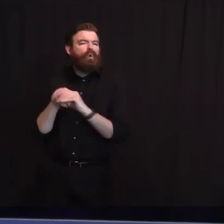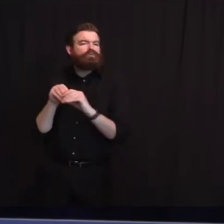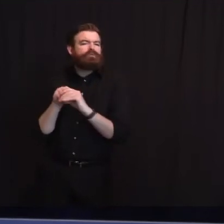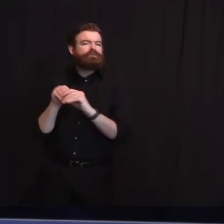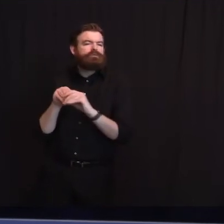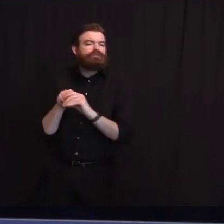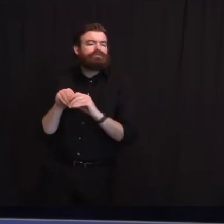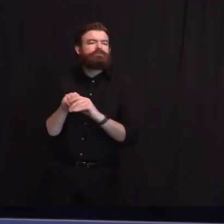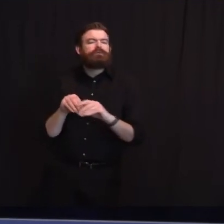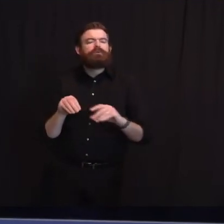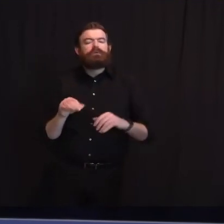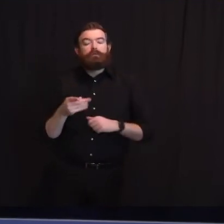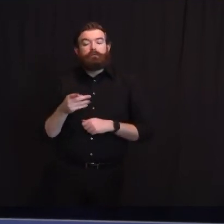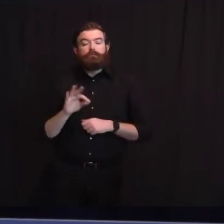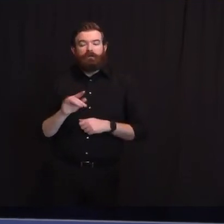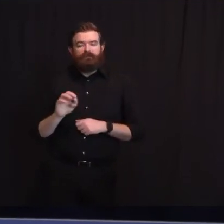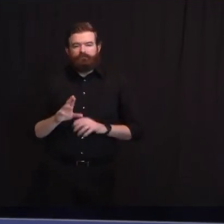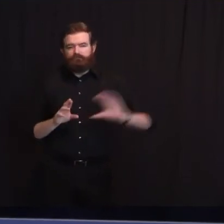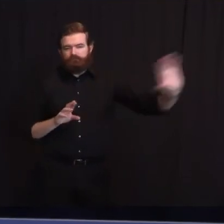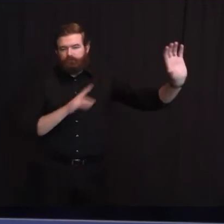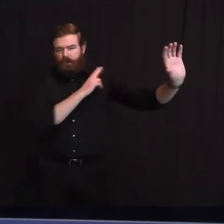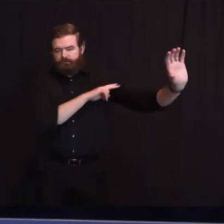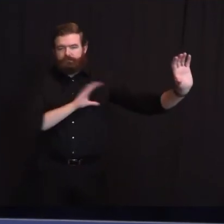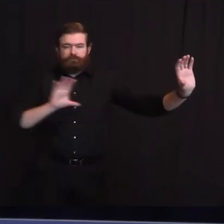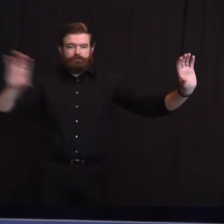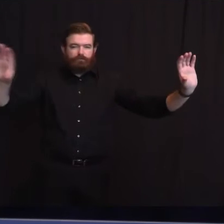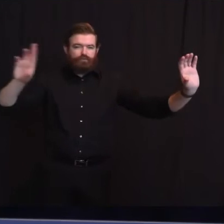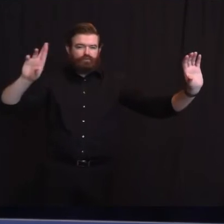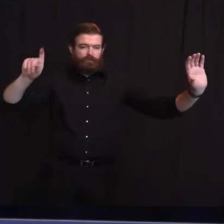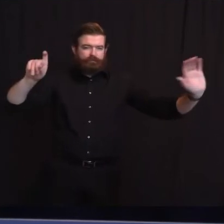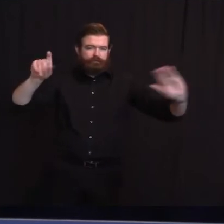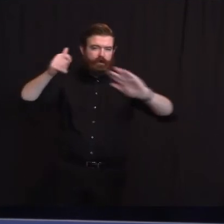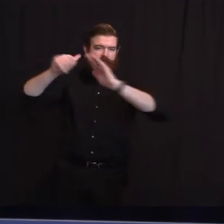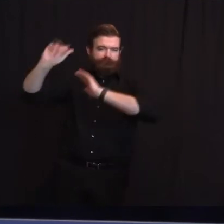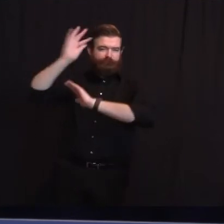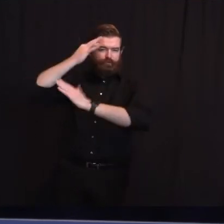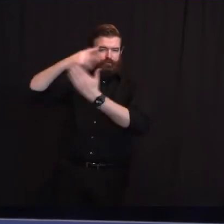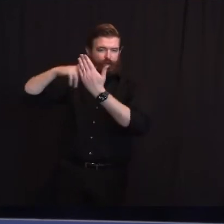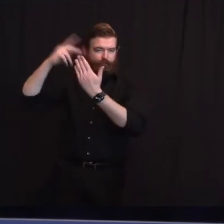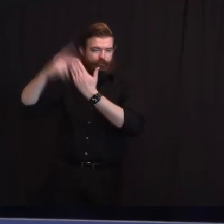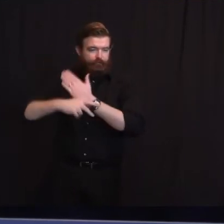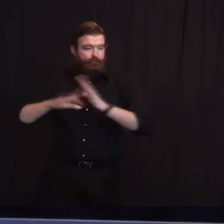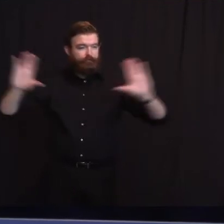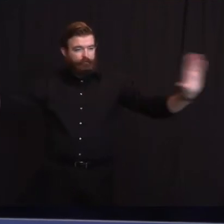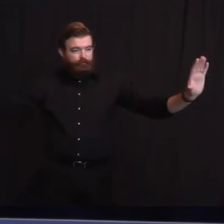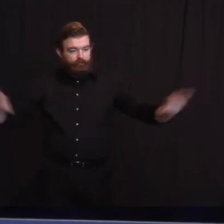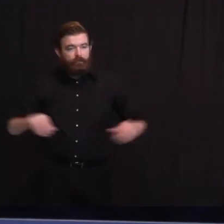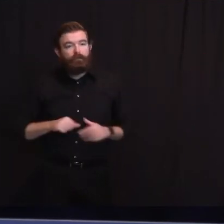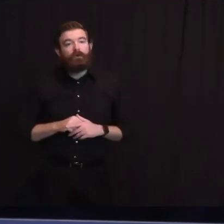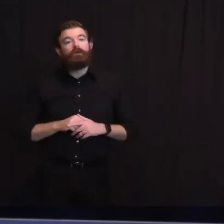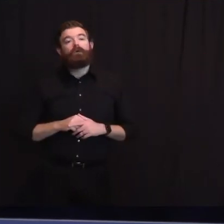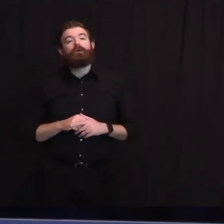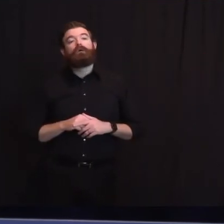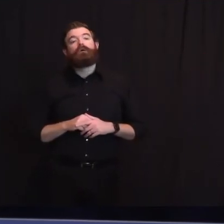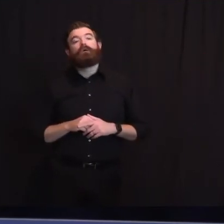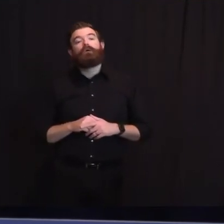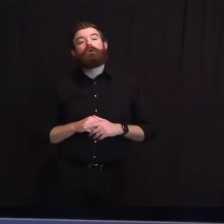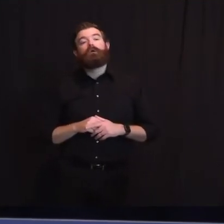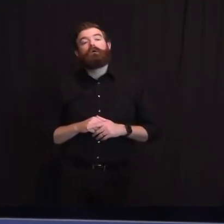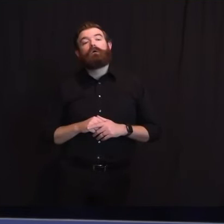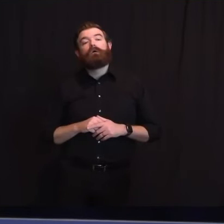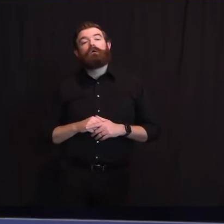don't touch any doses at the state. It goes right from the feds to the point of dispensing. We have no stockpile. Right now,